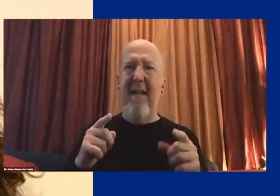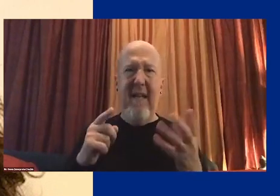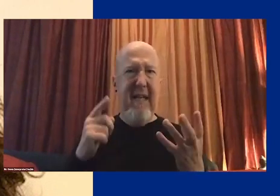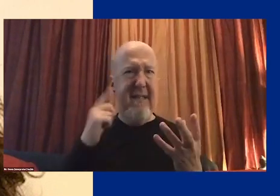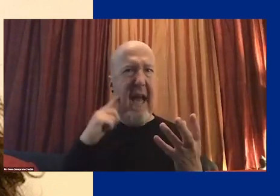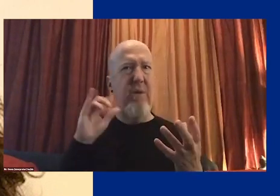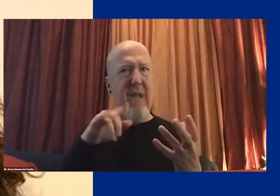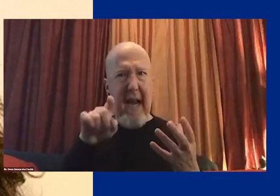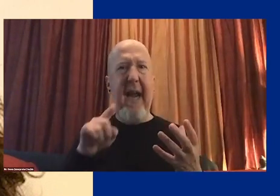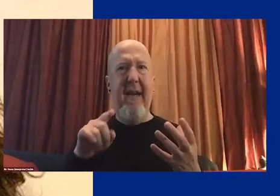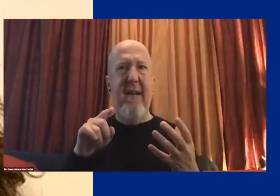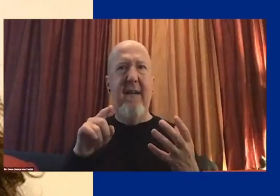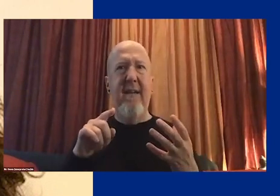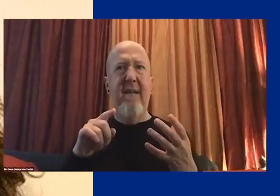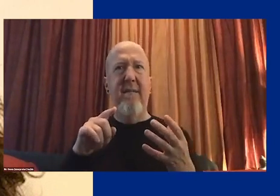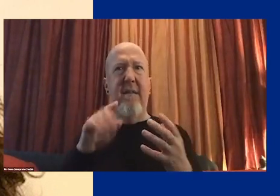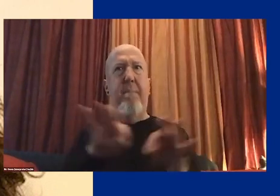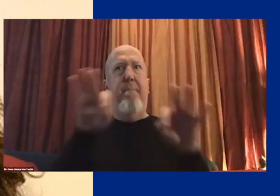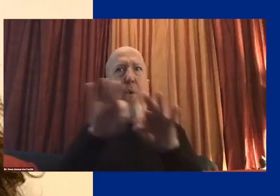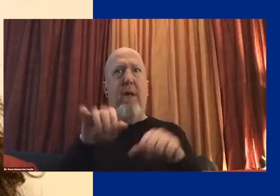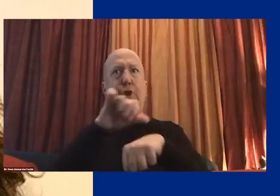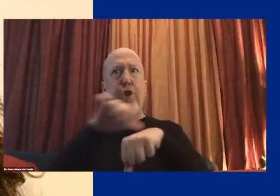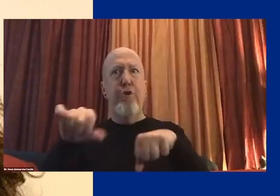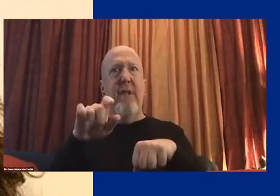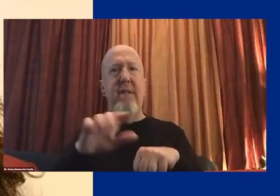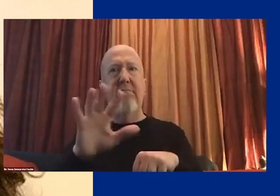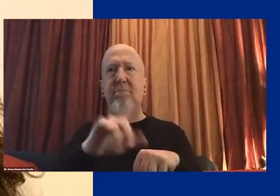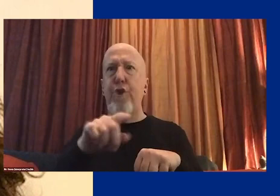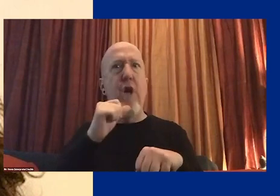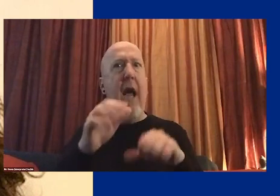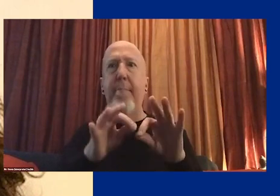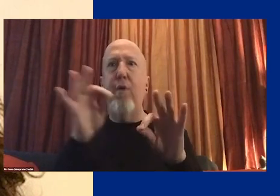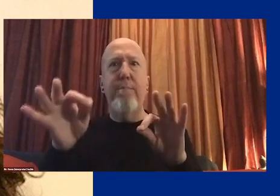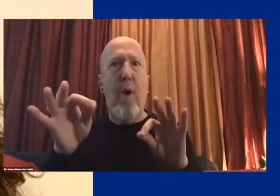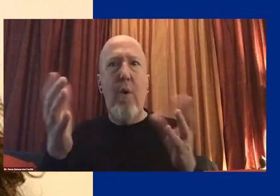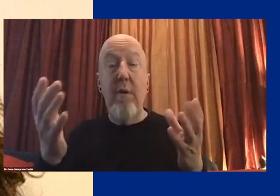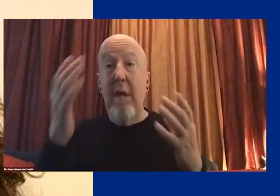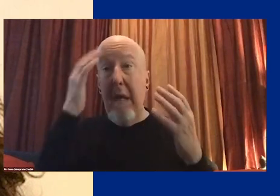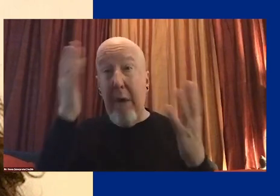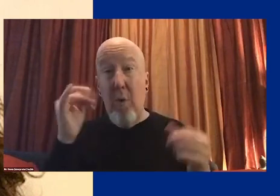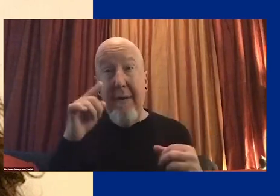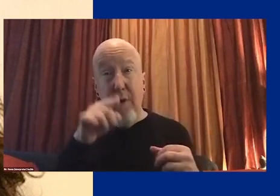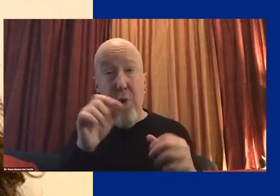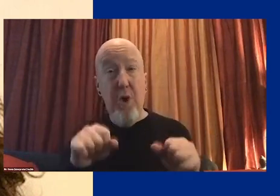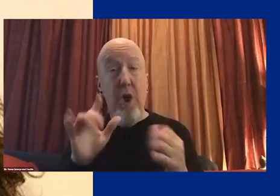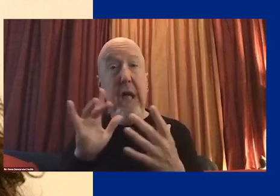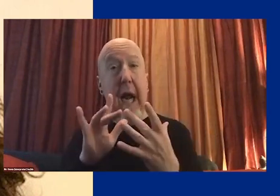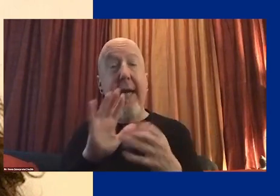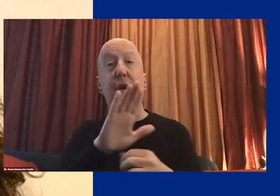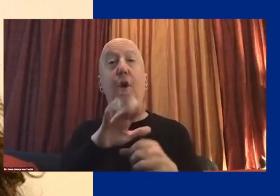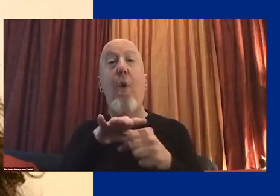that should not be postponed. I don't know if you could contact your